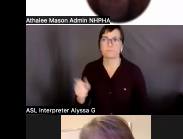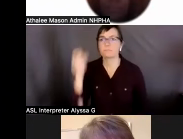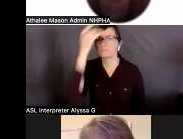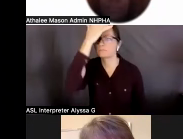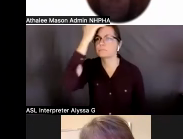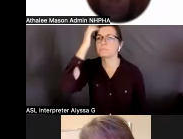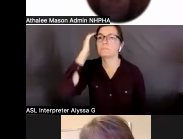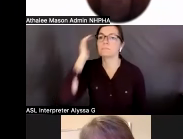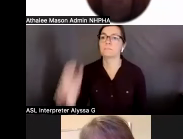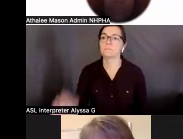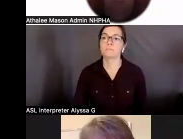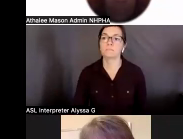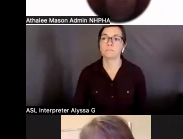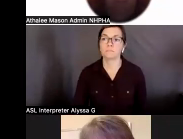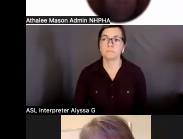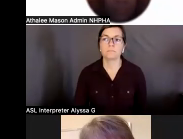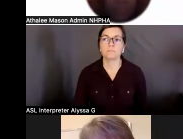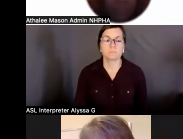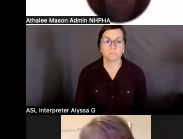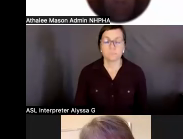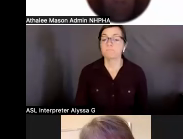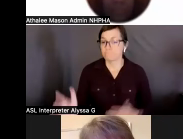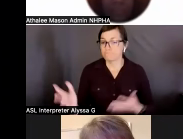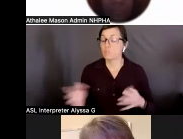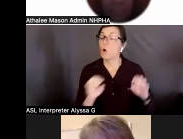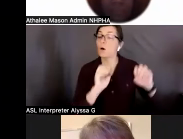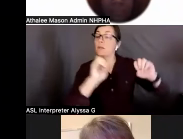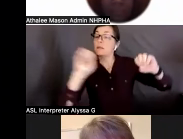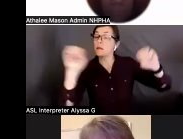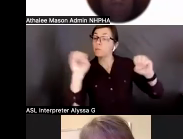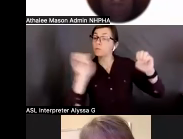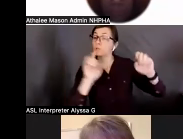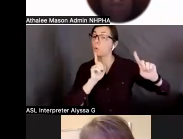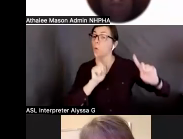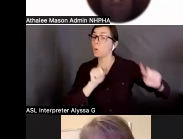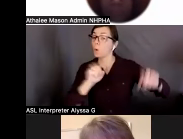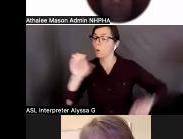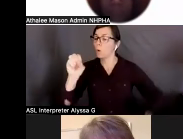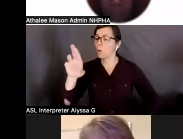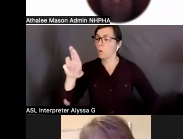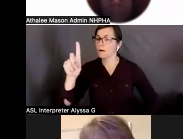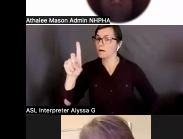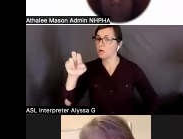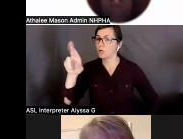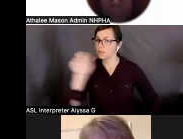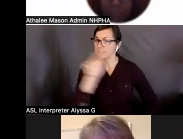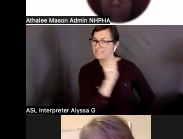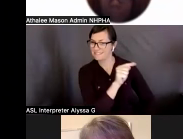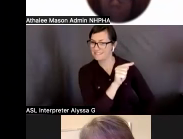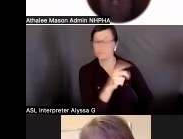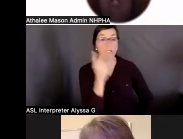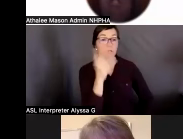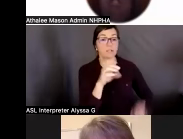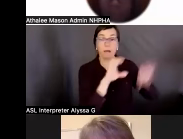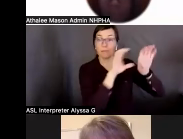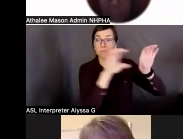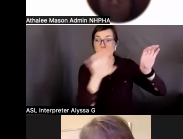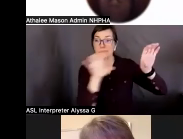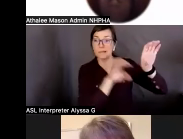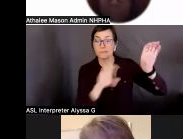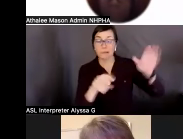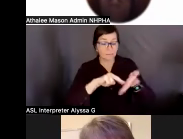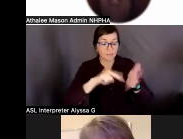So let's talk about these emergency orders, because this is really where we're getting to the crux of our conversation. This graphic is by no means comprehensive